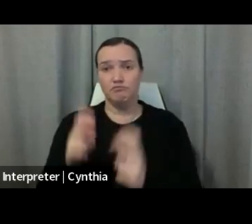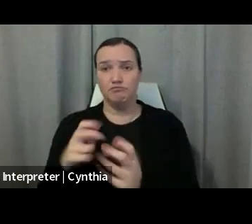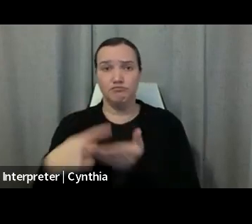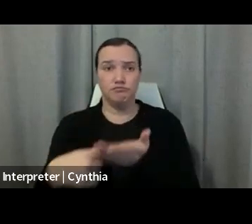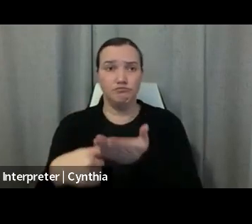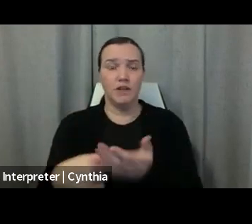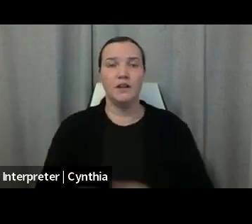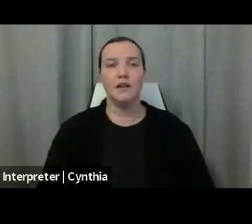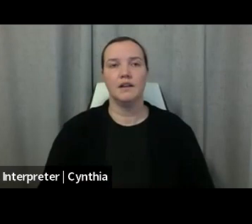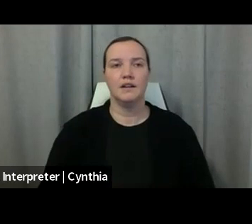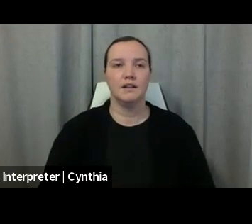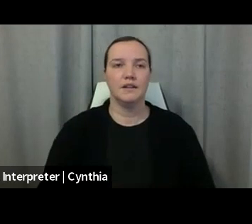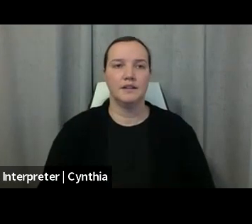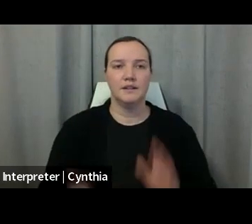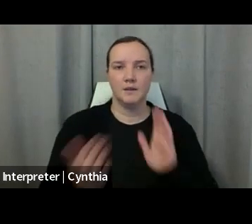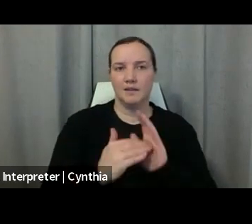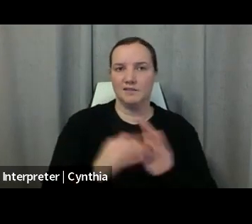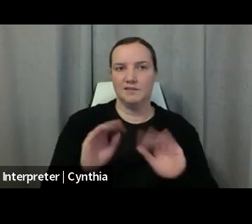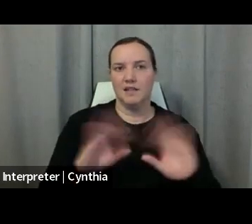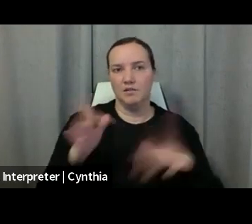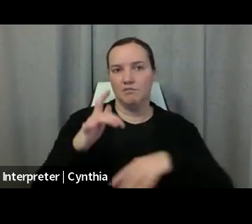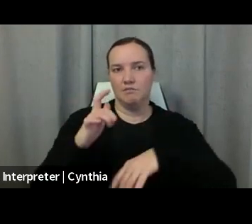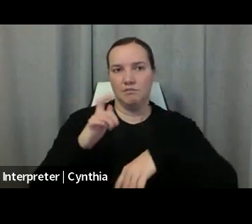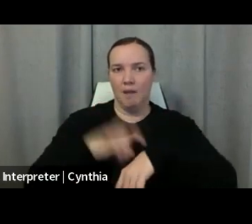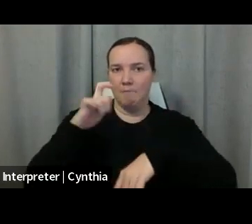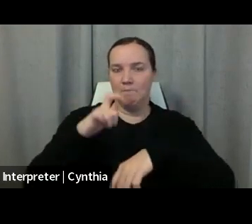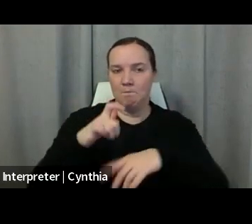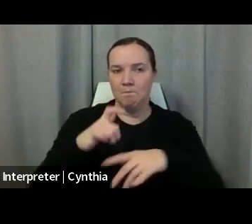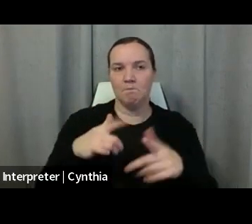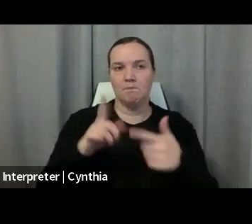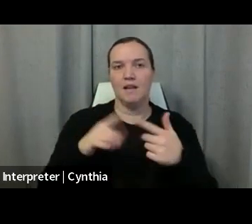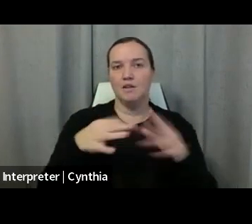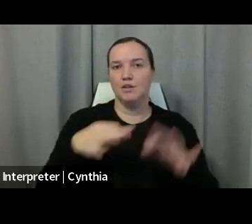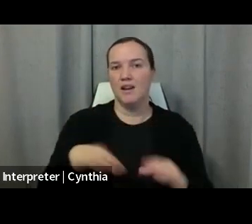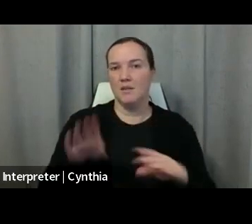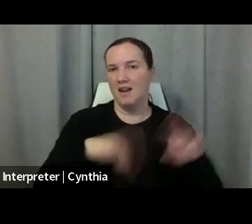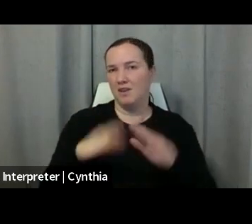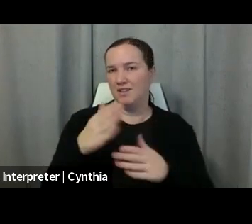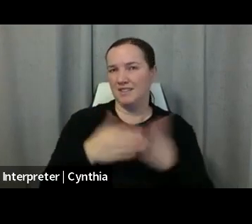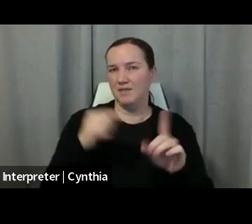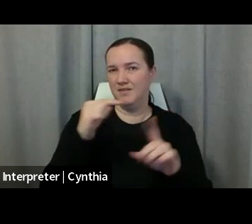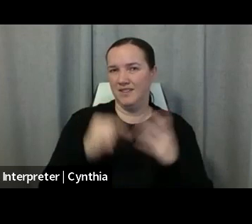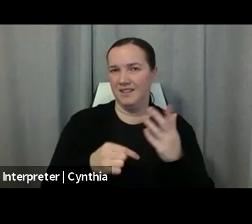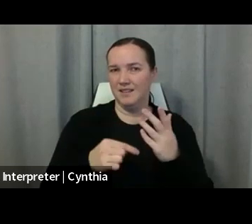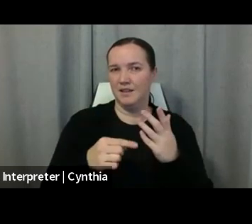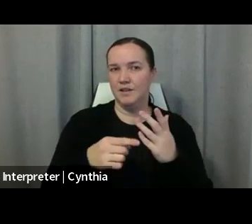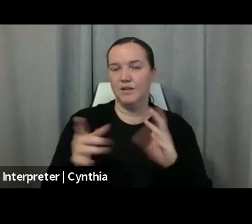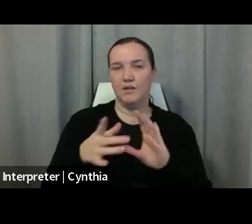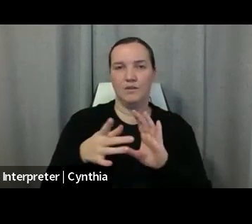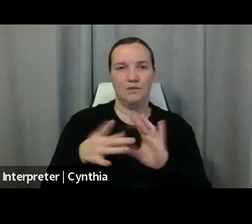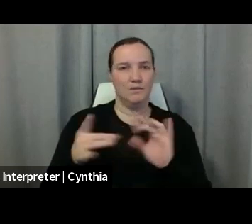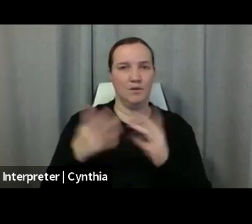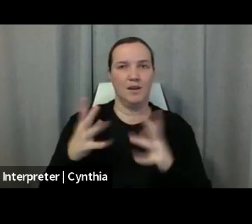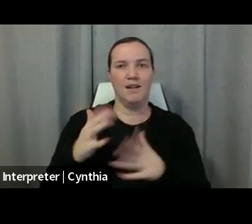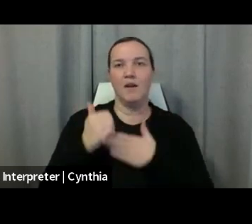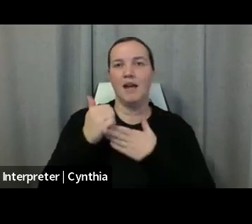And so again, pretty straightforward, timely, describe behavior. Again, some of this you've been saying, right, that will help to